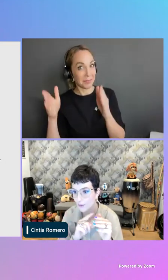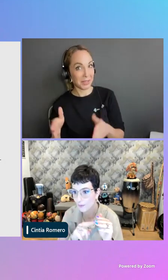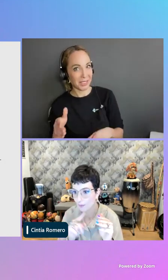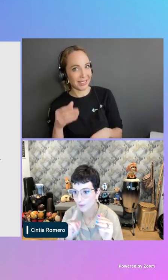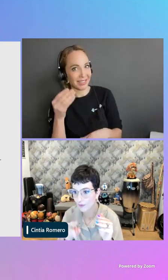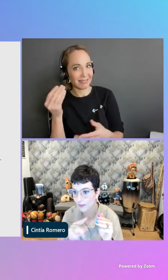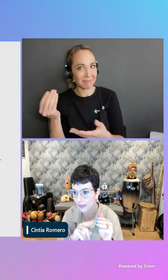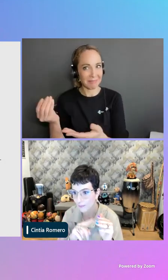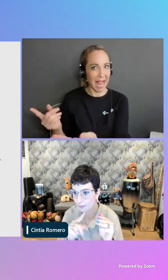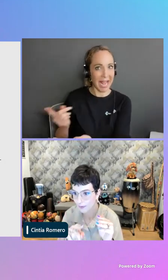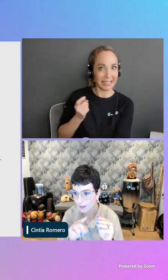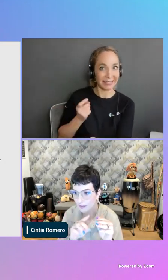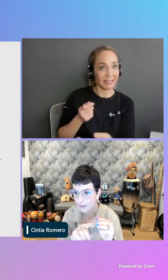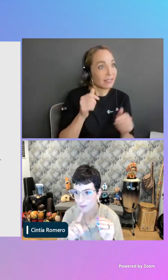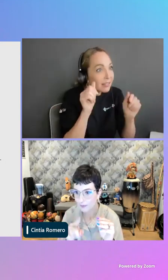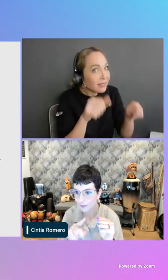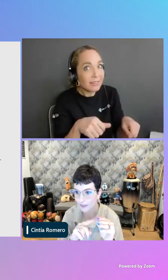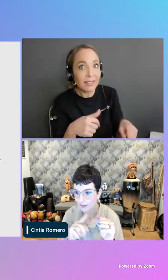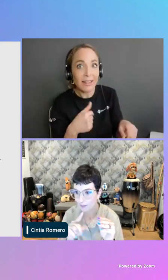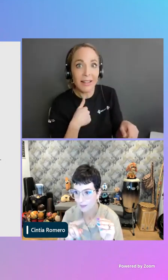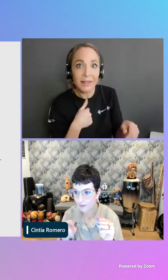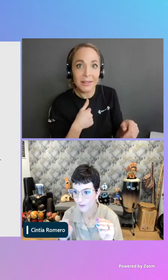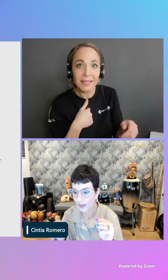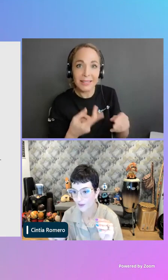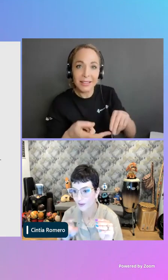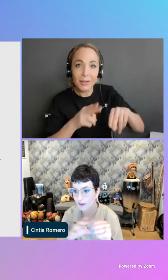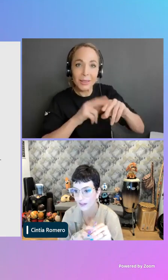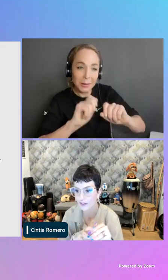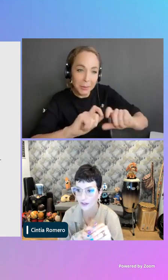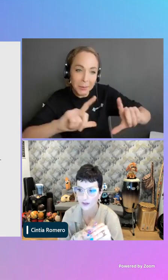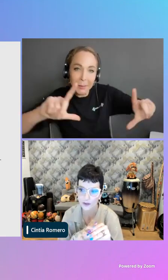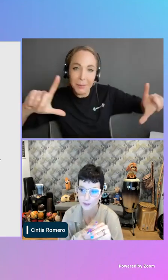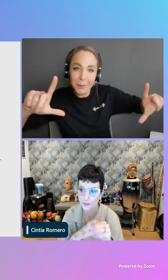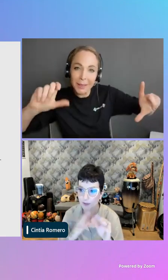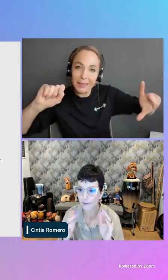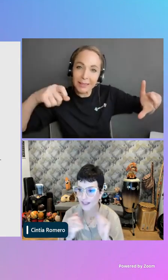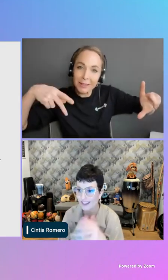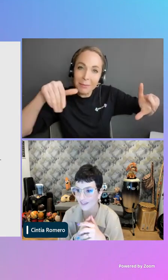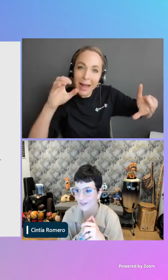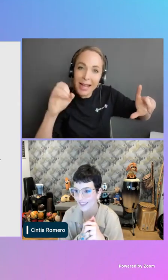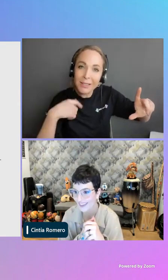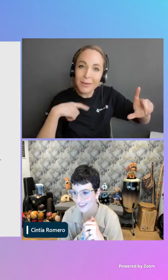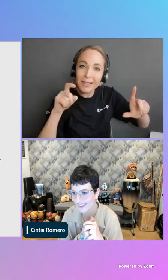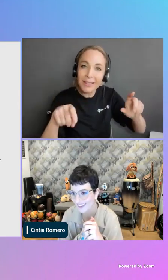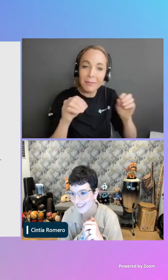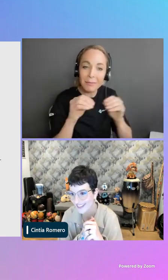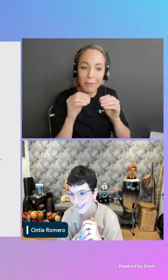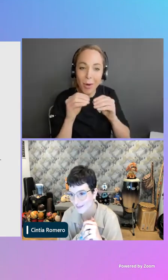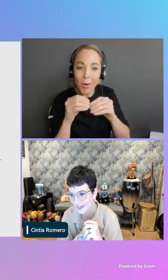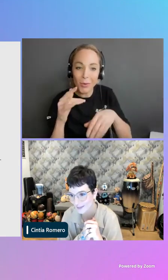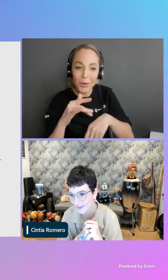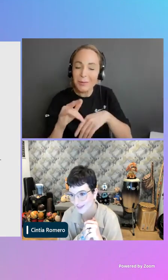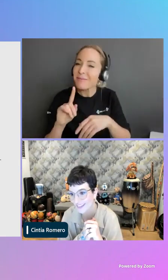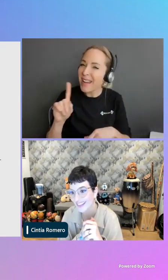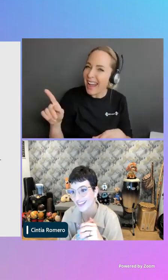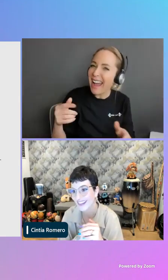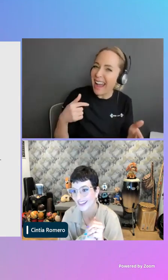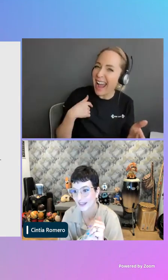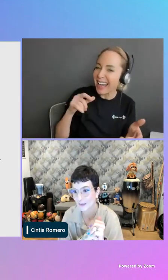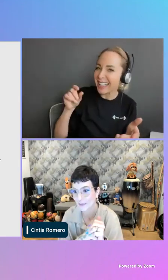have more room to tap between each menu icon? And they're like, oh, but we are meeting WCAG. This is the